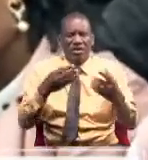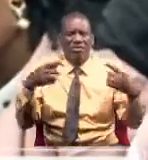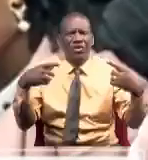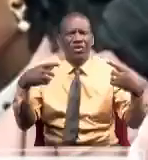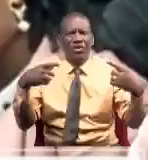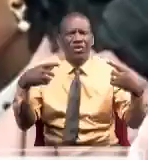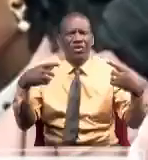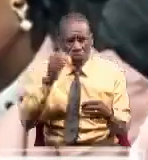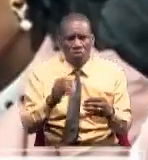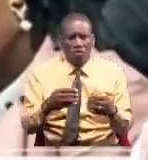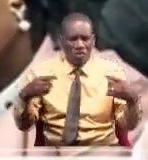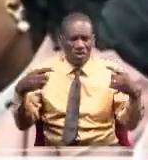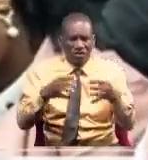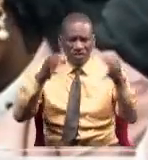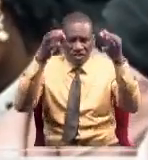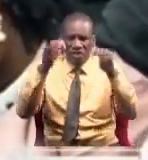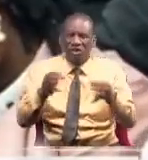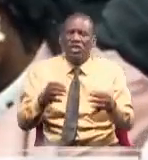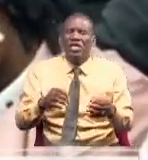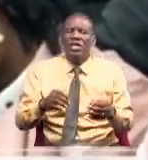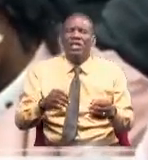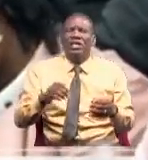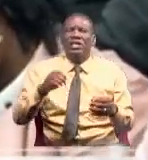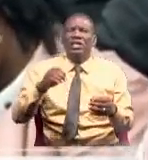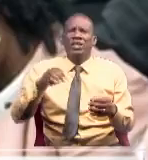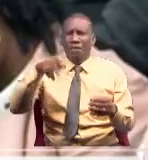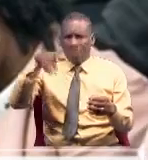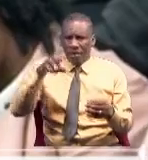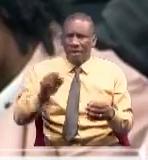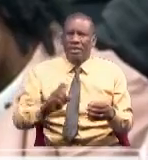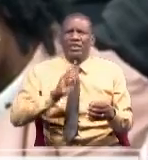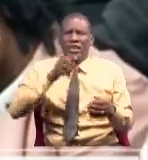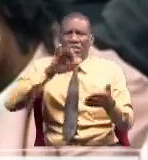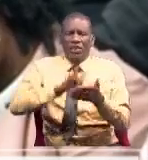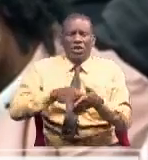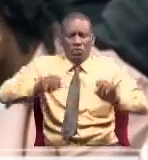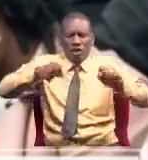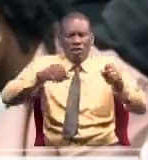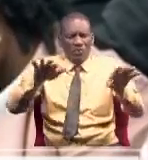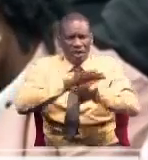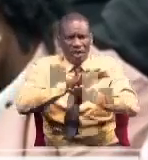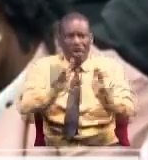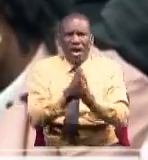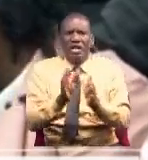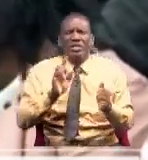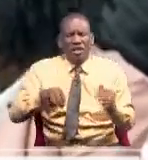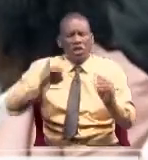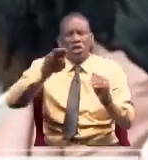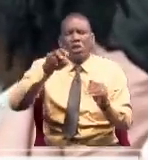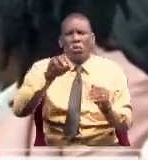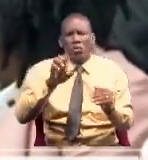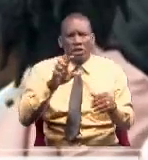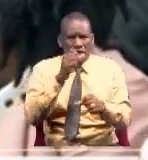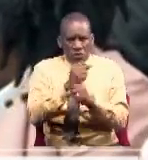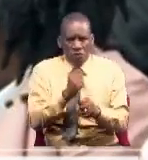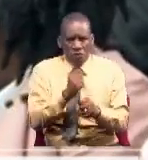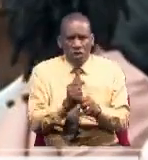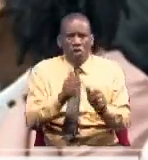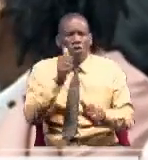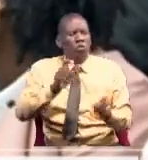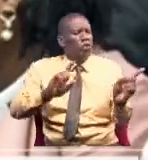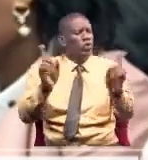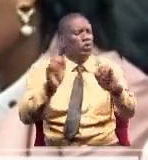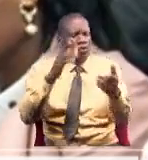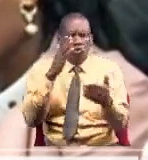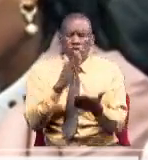opinion or conclusion, she told you that we agreed to everything and we said that the model is really working, which was